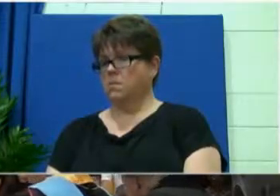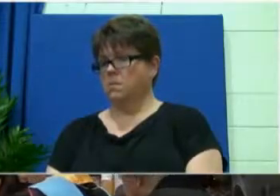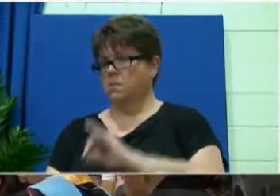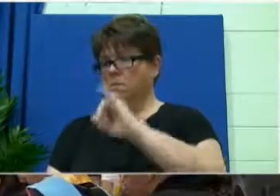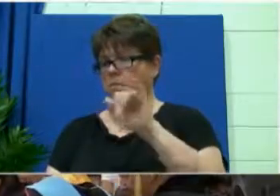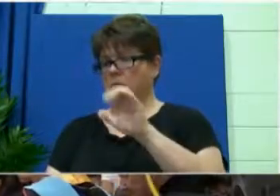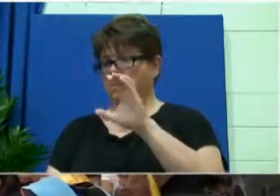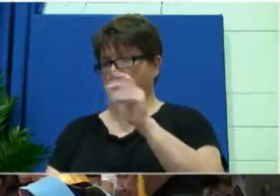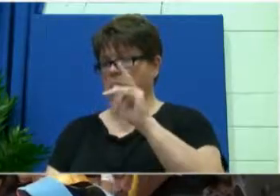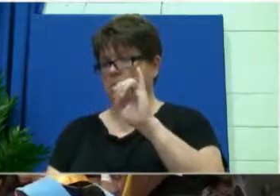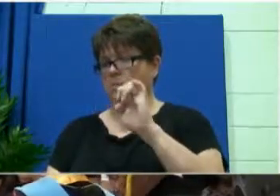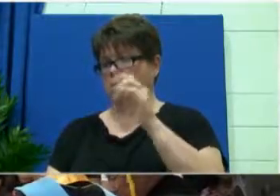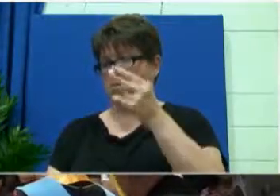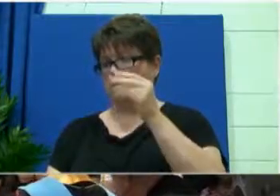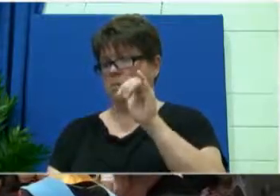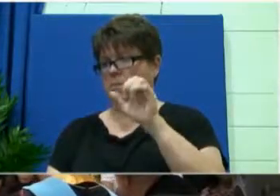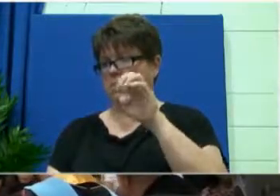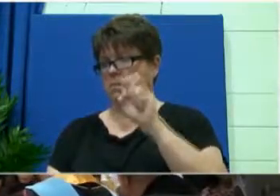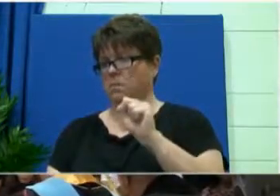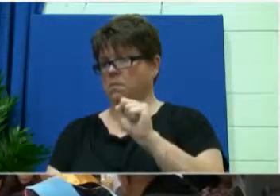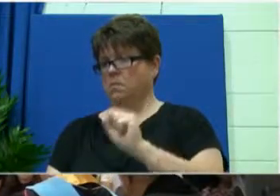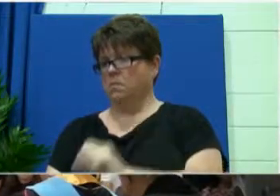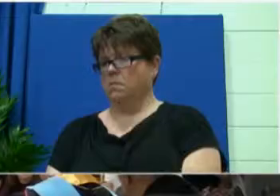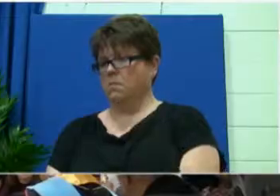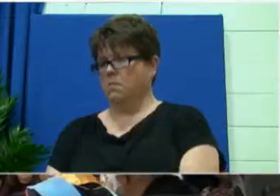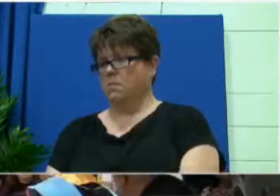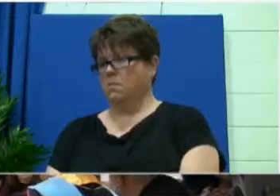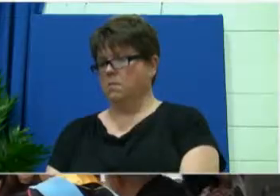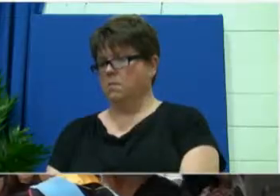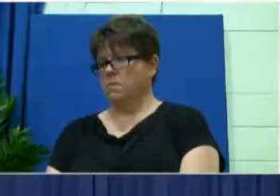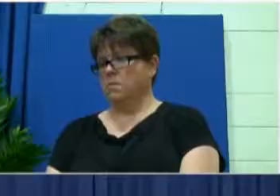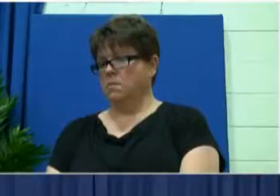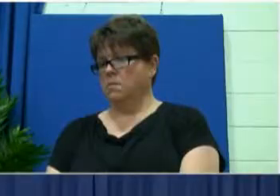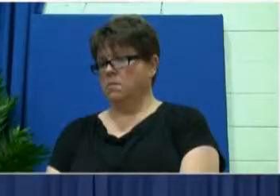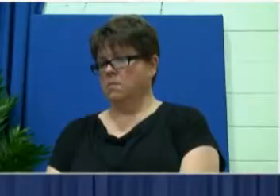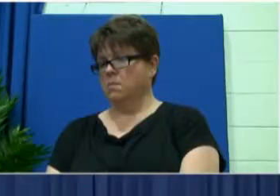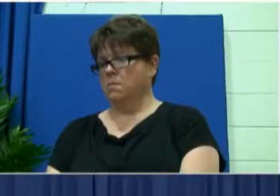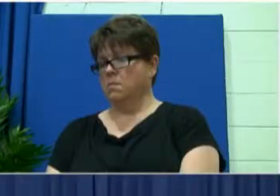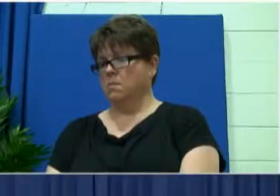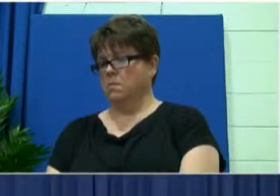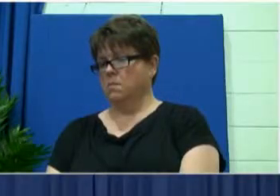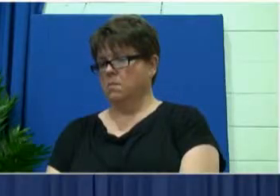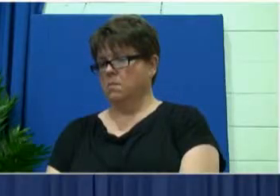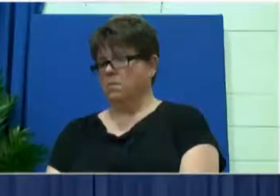Jackie Hayes, Associate in Applied Science, Office Technologies.